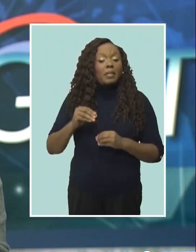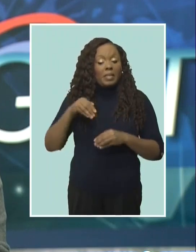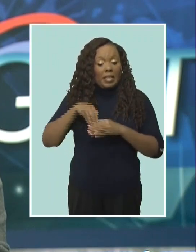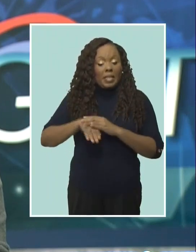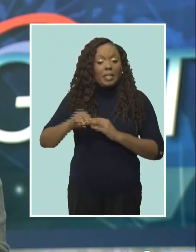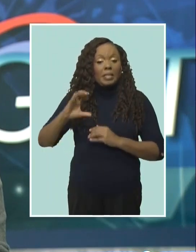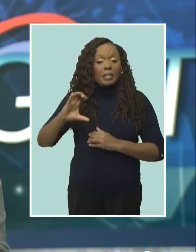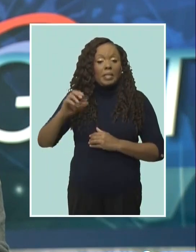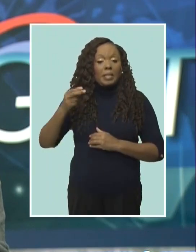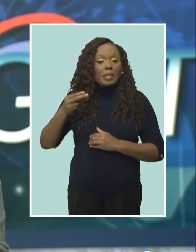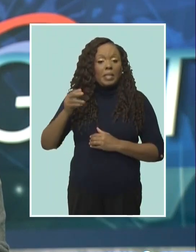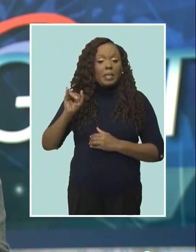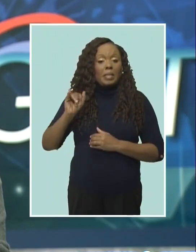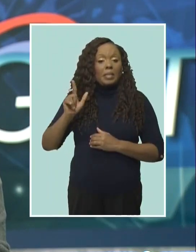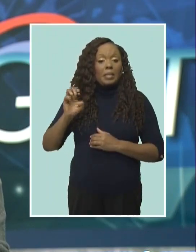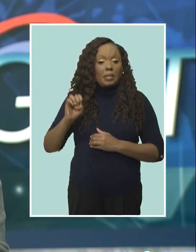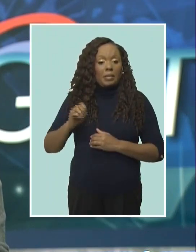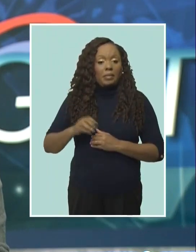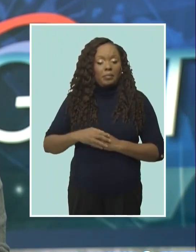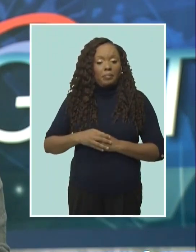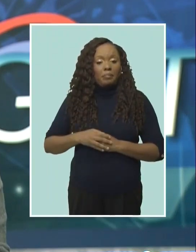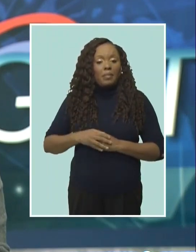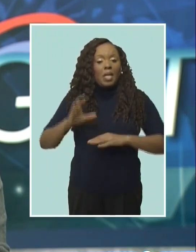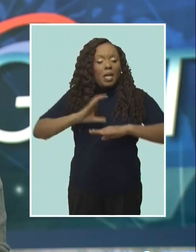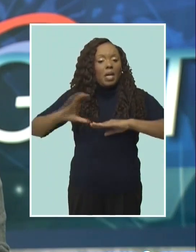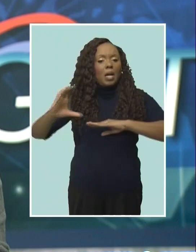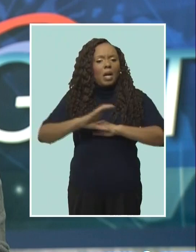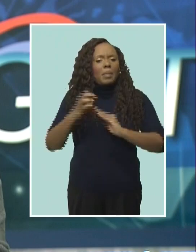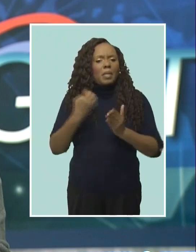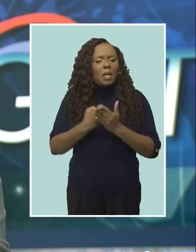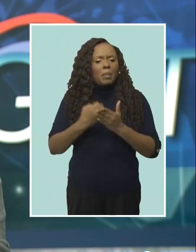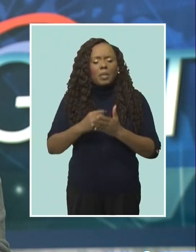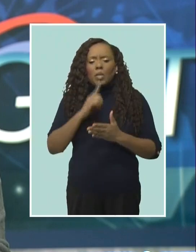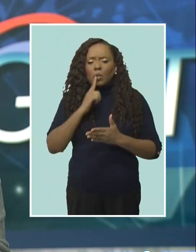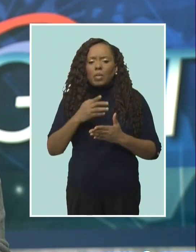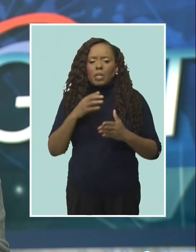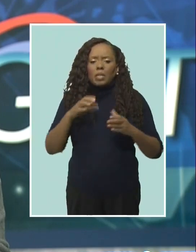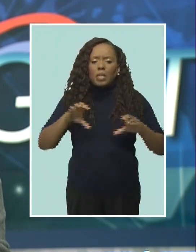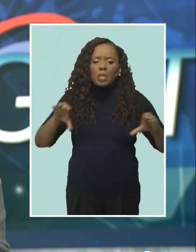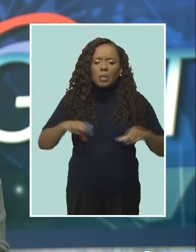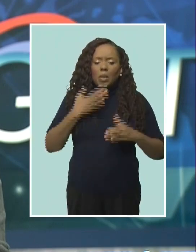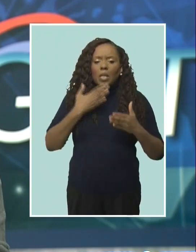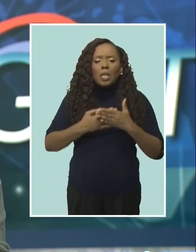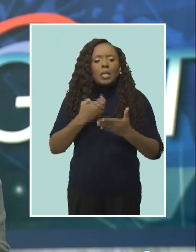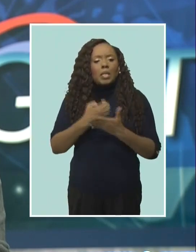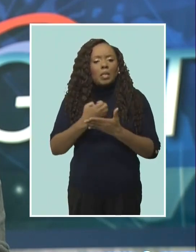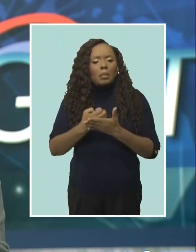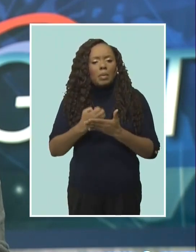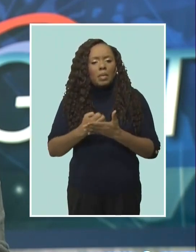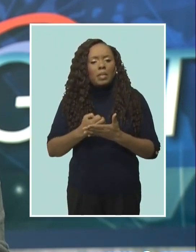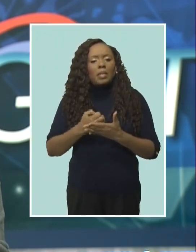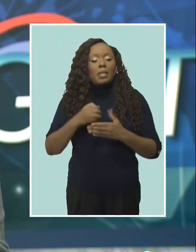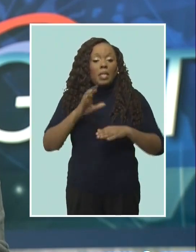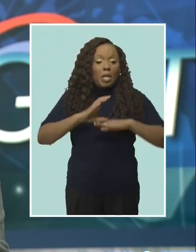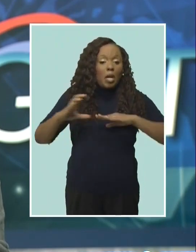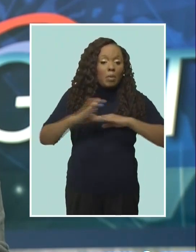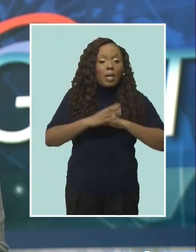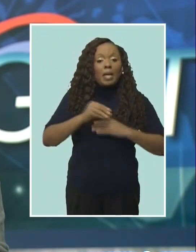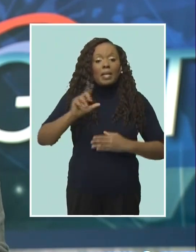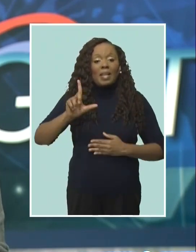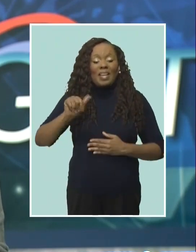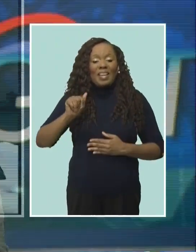been among the best performing in Latin America and the Caribbean, the last few years have tested the resilience of